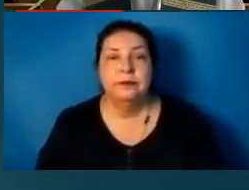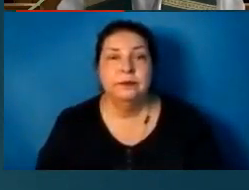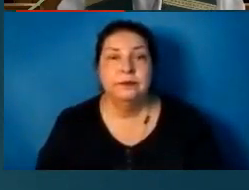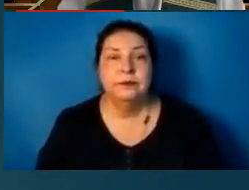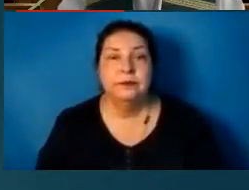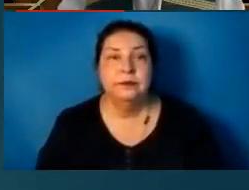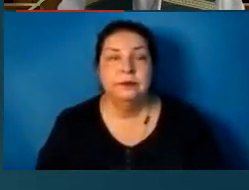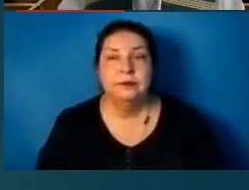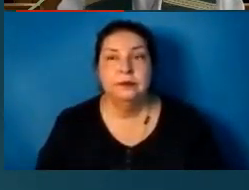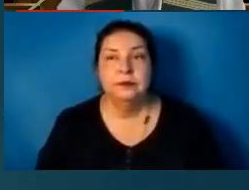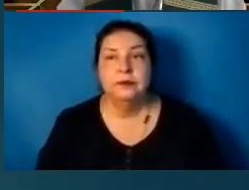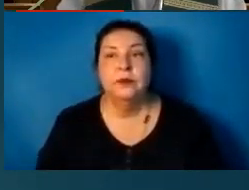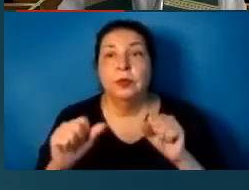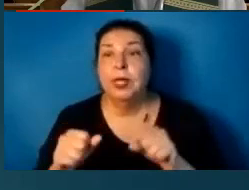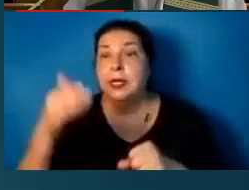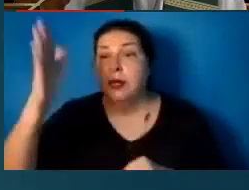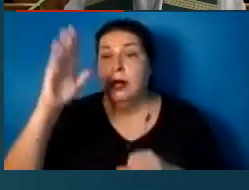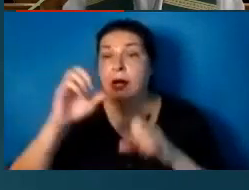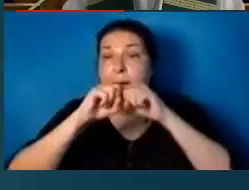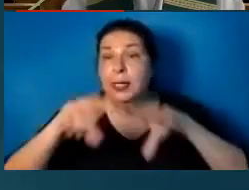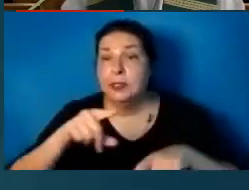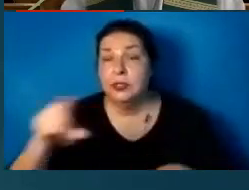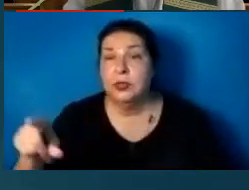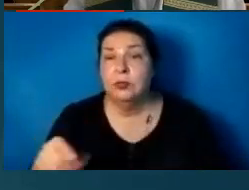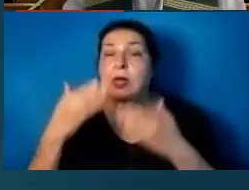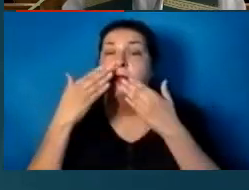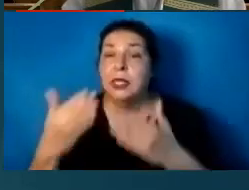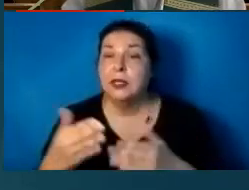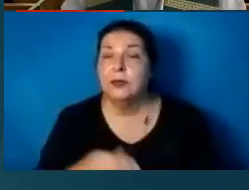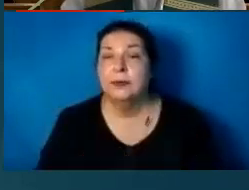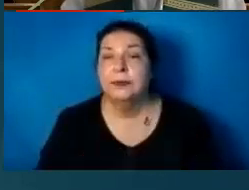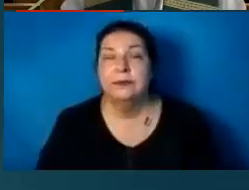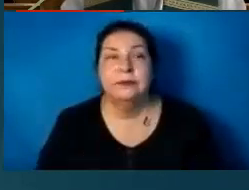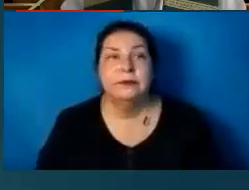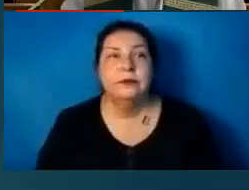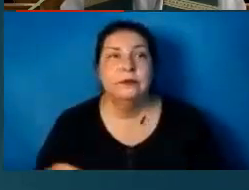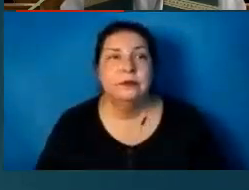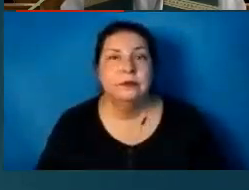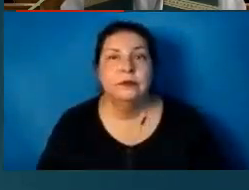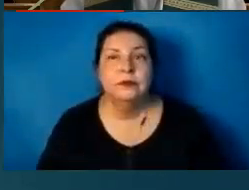future. May God bless you always. Thank you for joining us today.